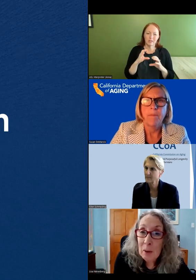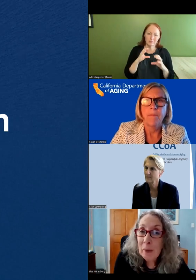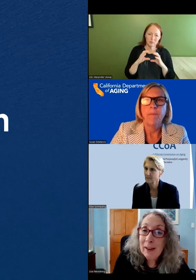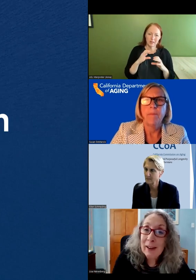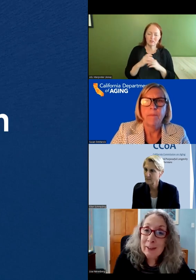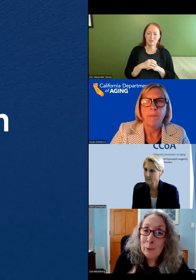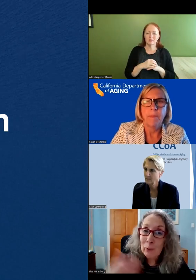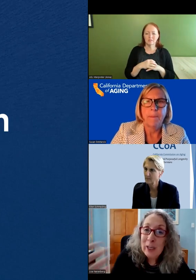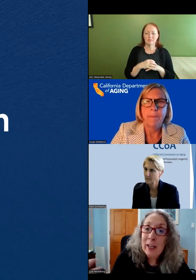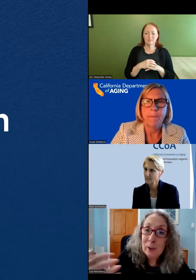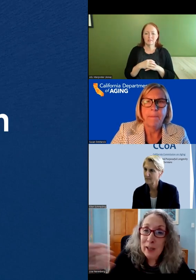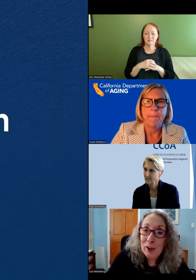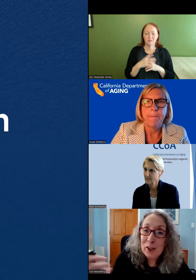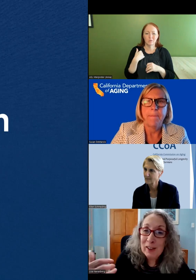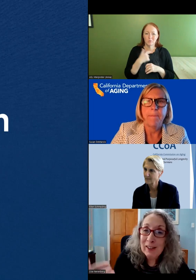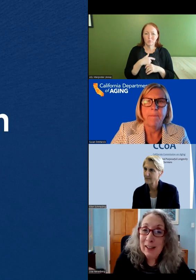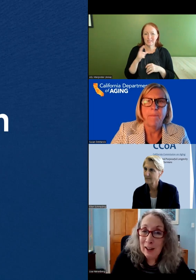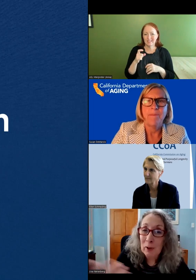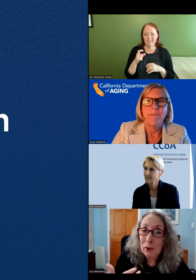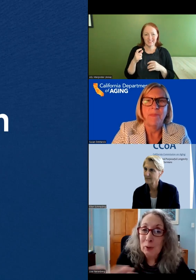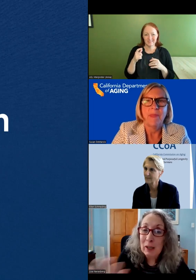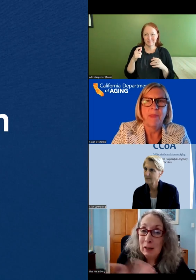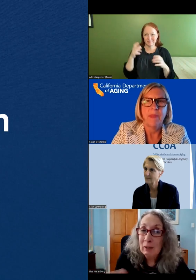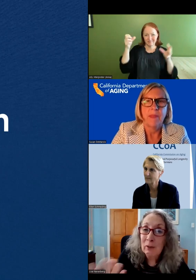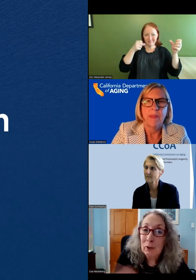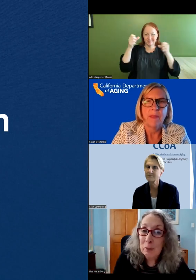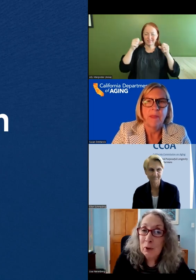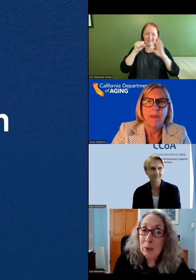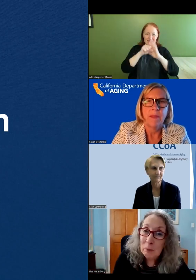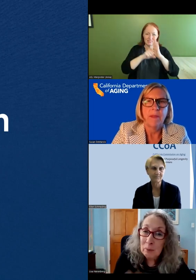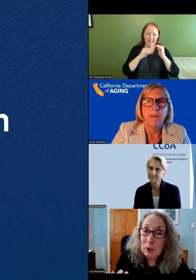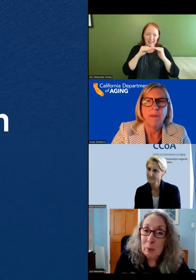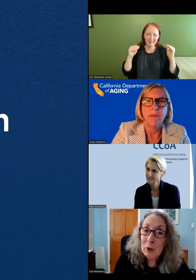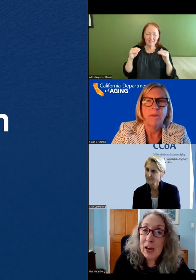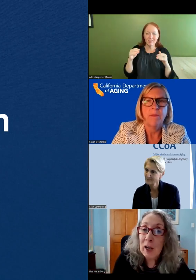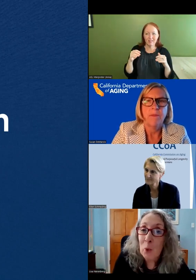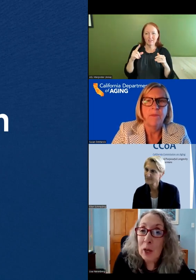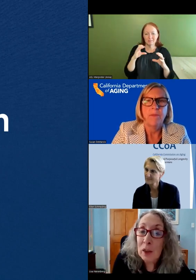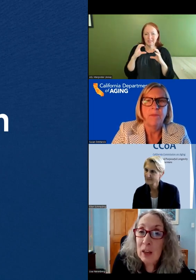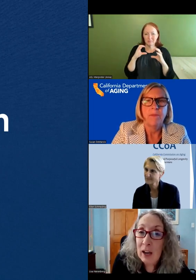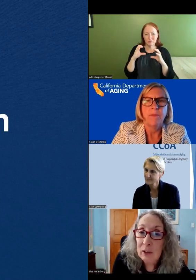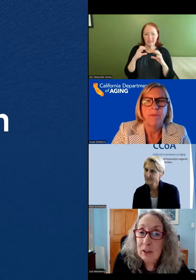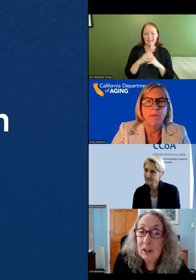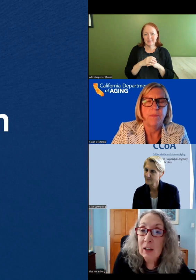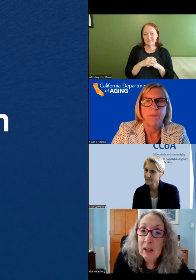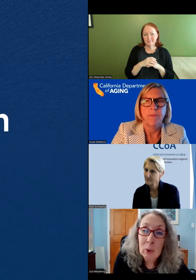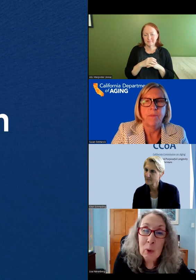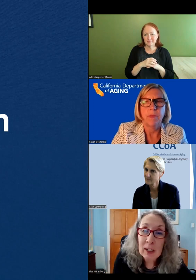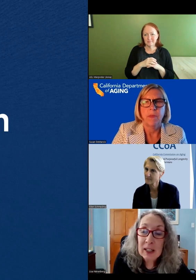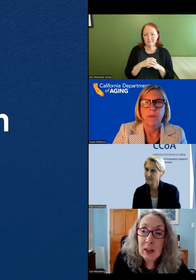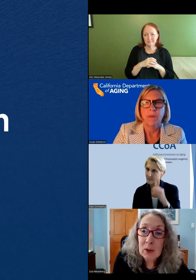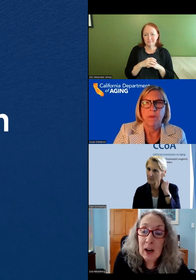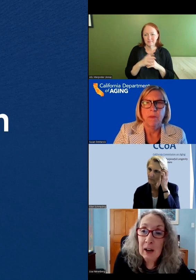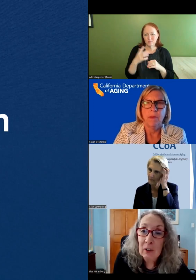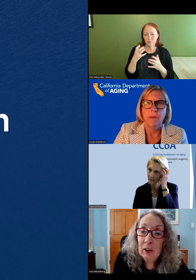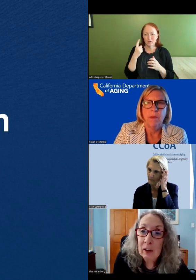communication. But we needed players at the state level for them to be communicating with, and we want